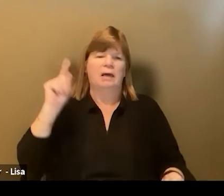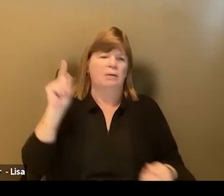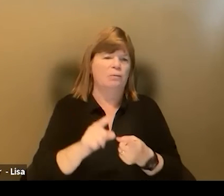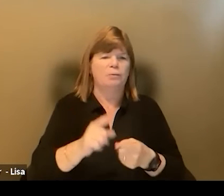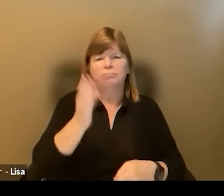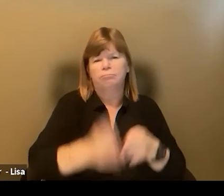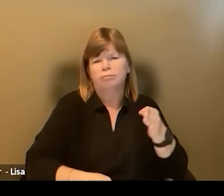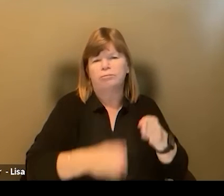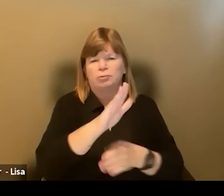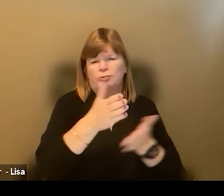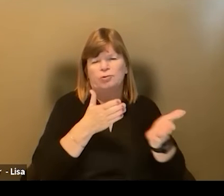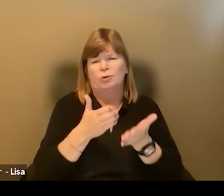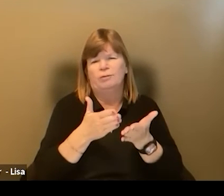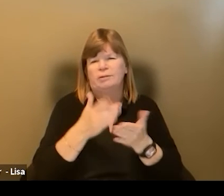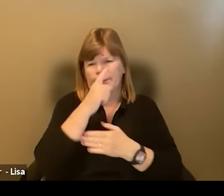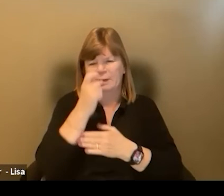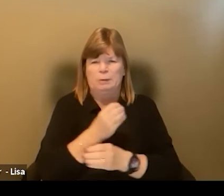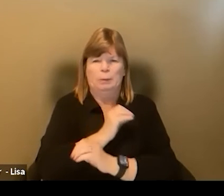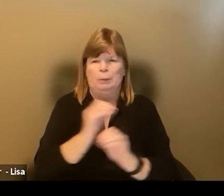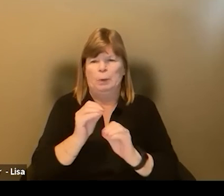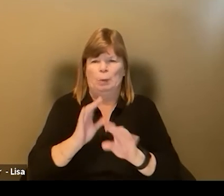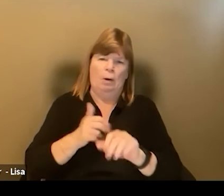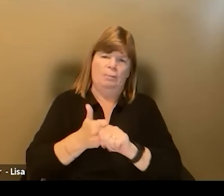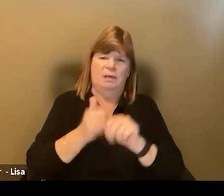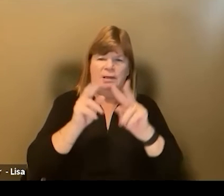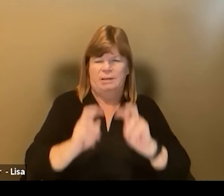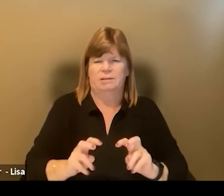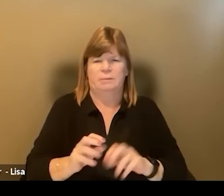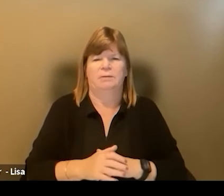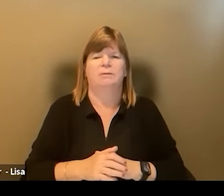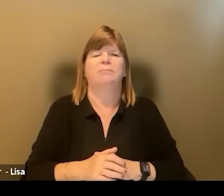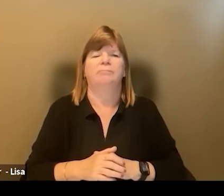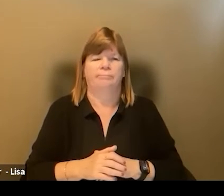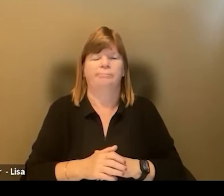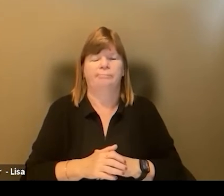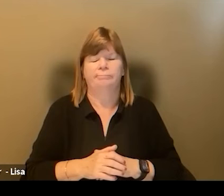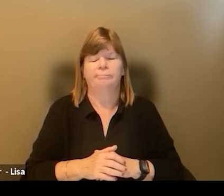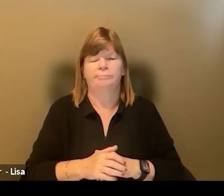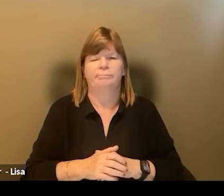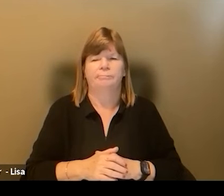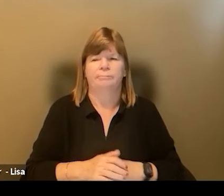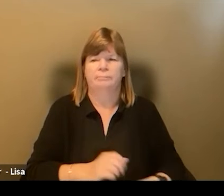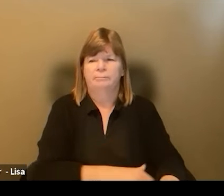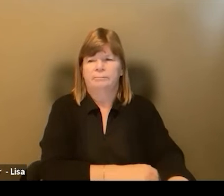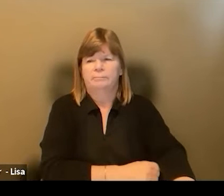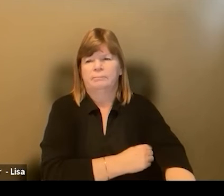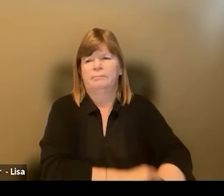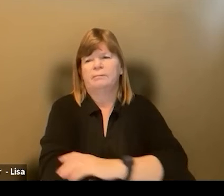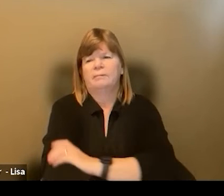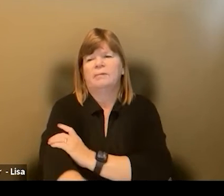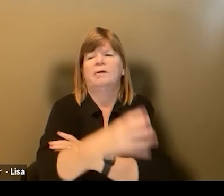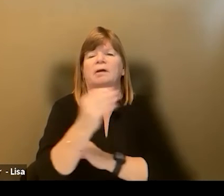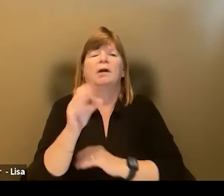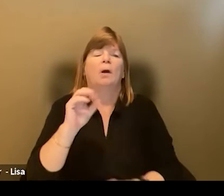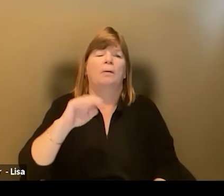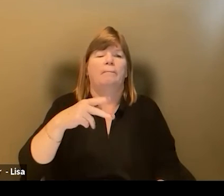or terminated, again, in absence of an up-to-date assessment of needs that support the reduction or termination.